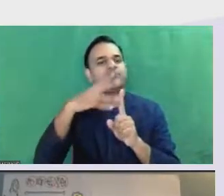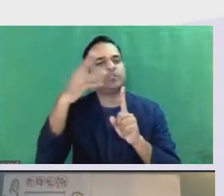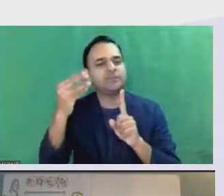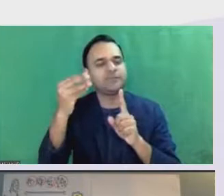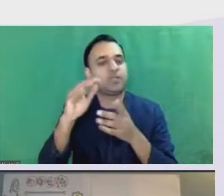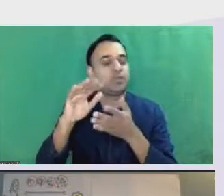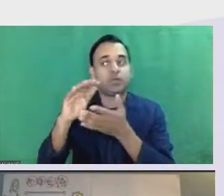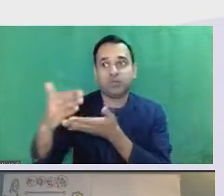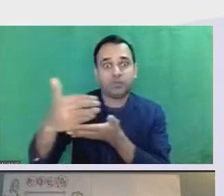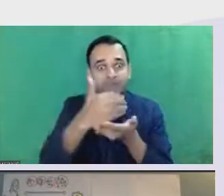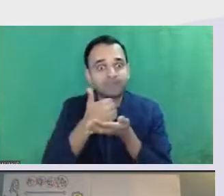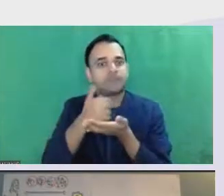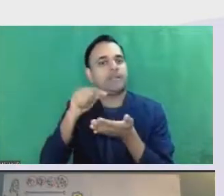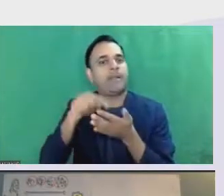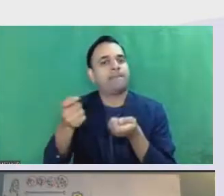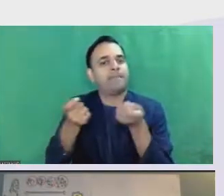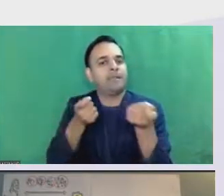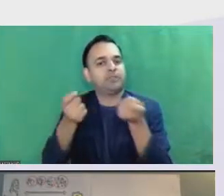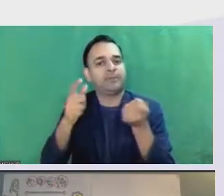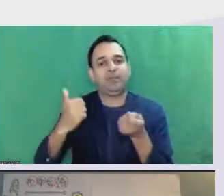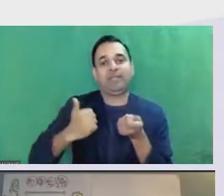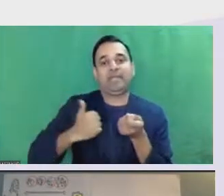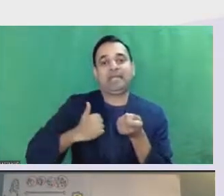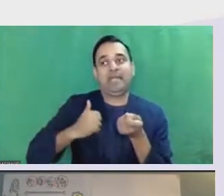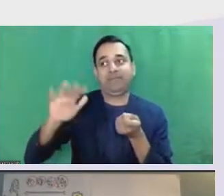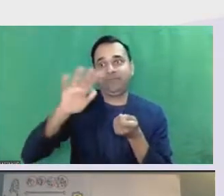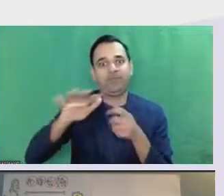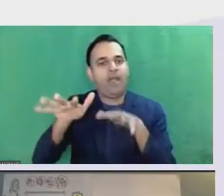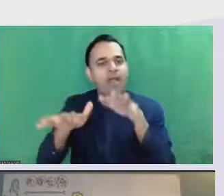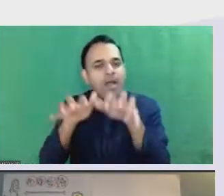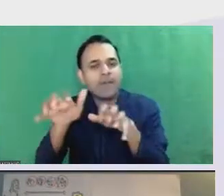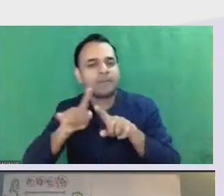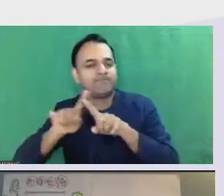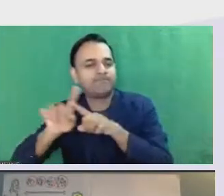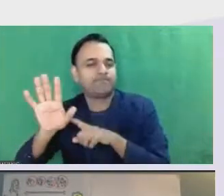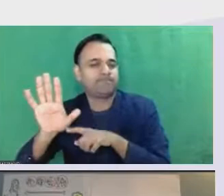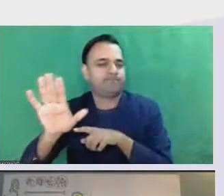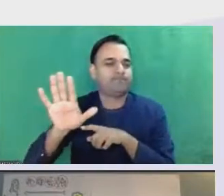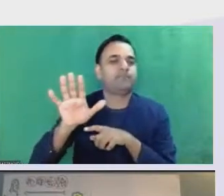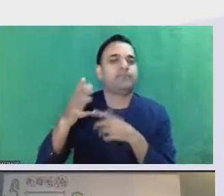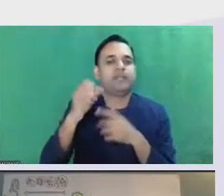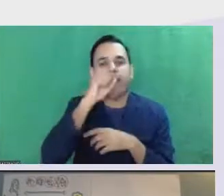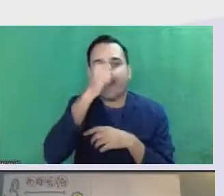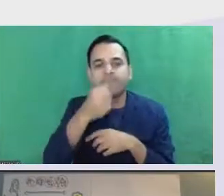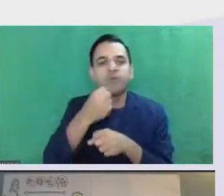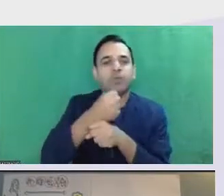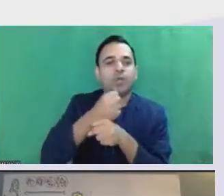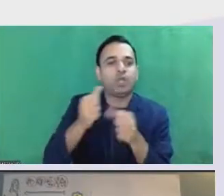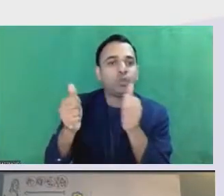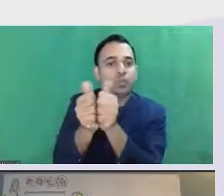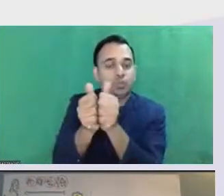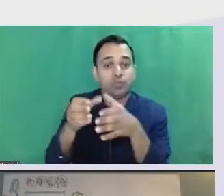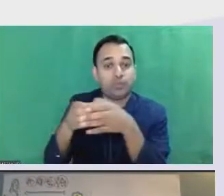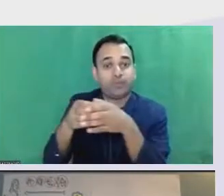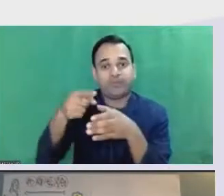CBD discussions on Indigenous knowledge and repatriation, as well as co-chair of the International Joint Commission on Great Lakes Water